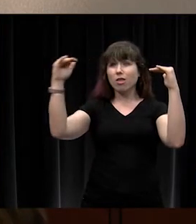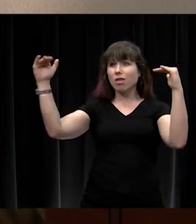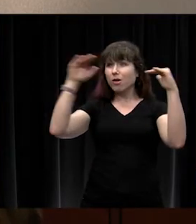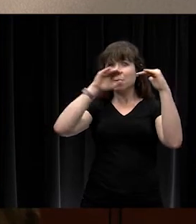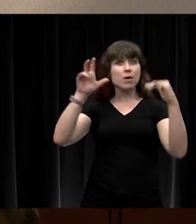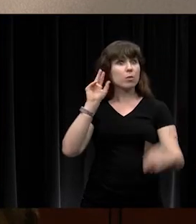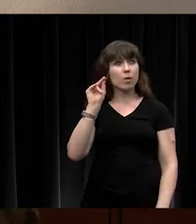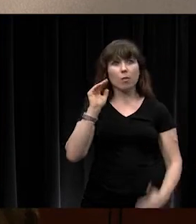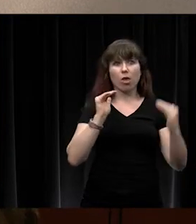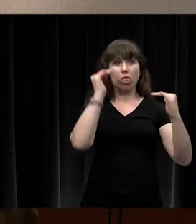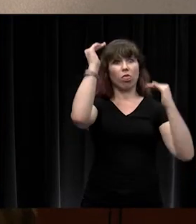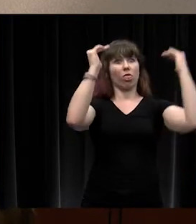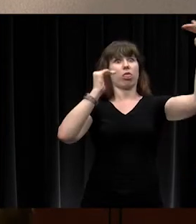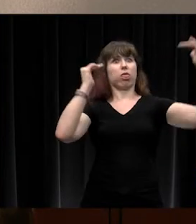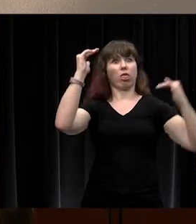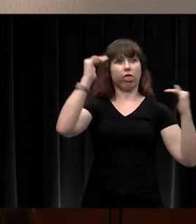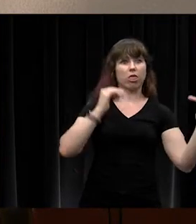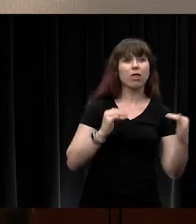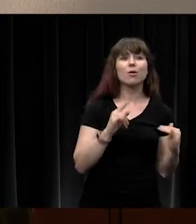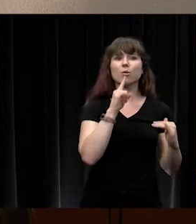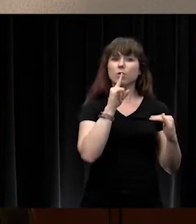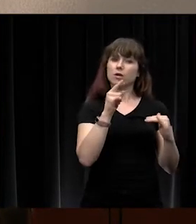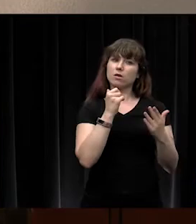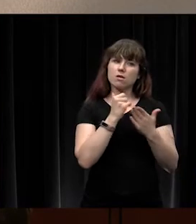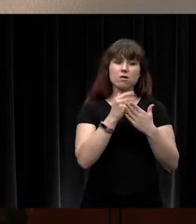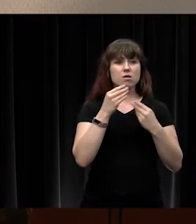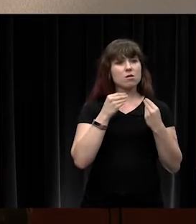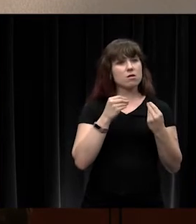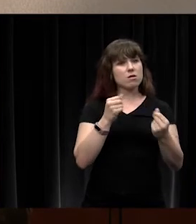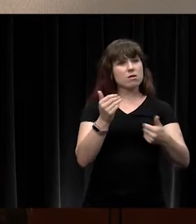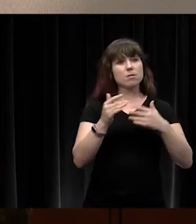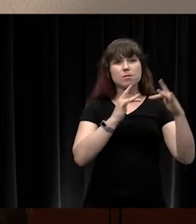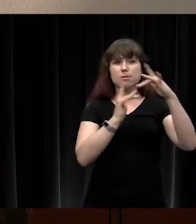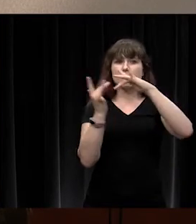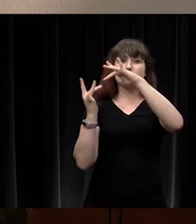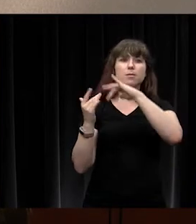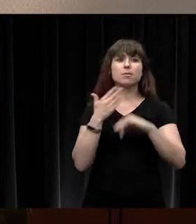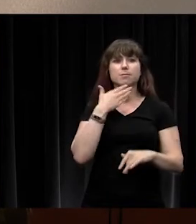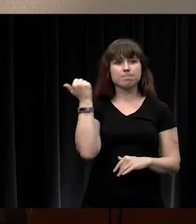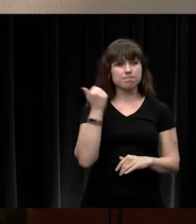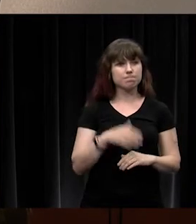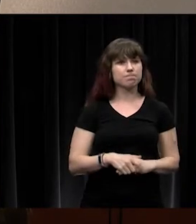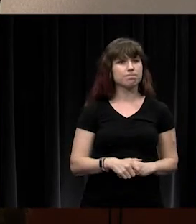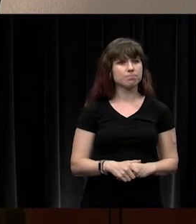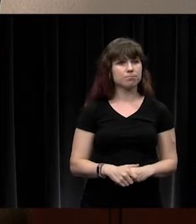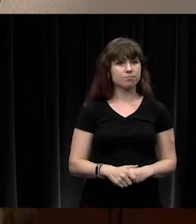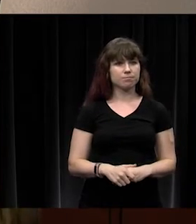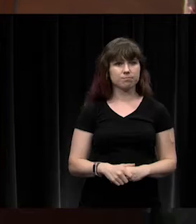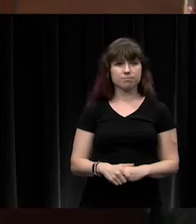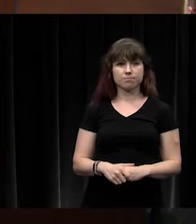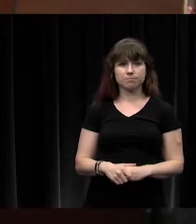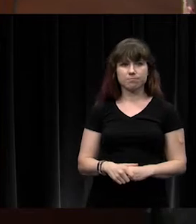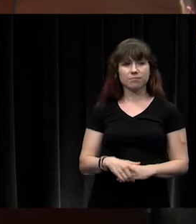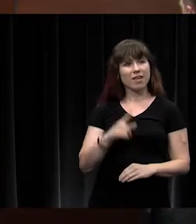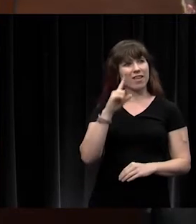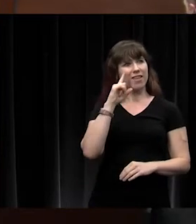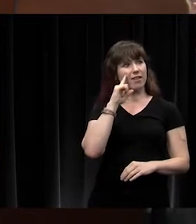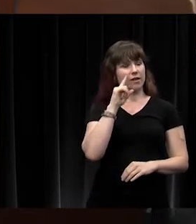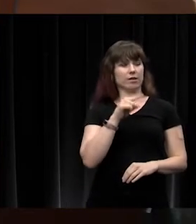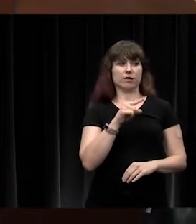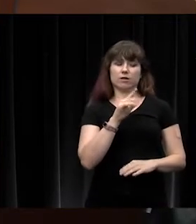that atrium space to allow people to get around within that building. I think it looks amazing, and I'm glad